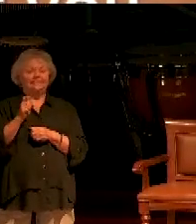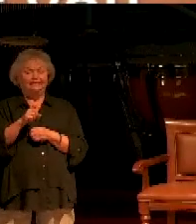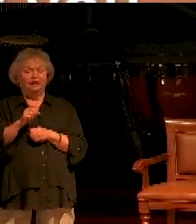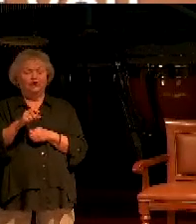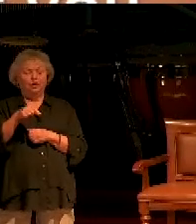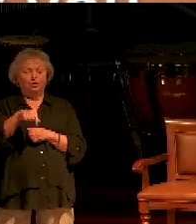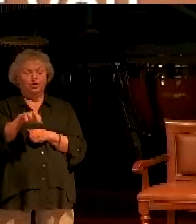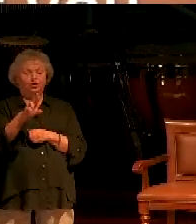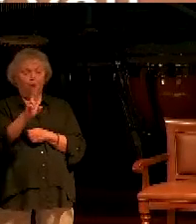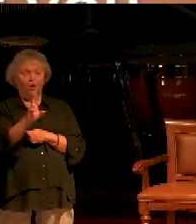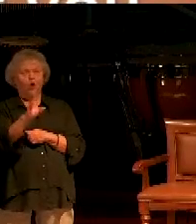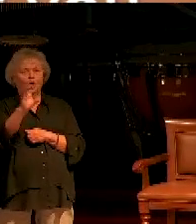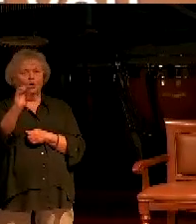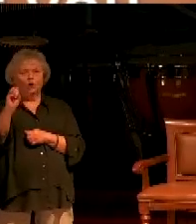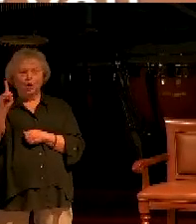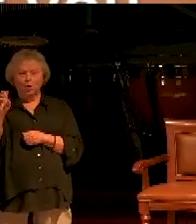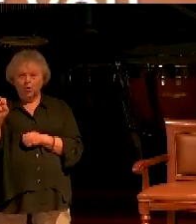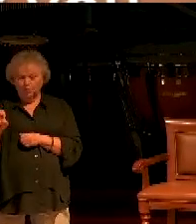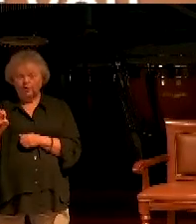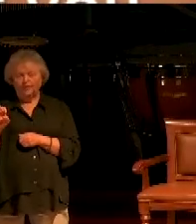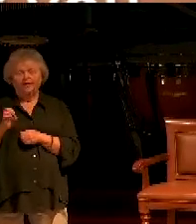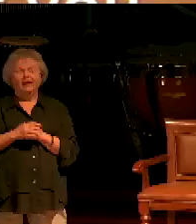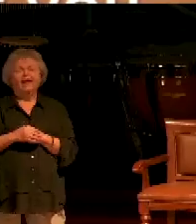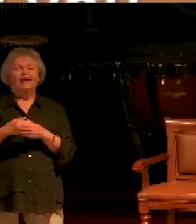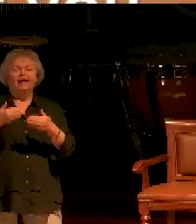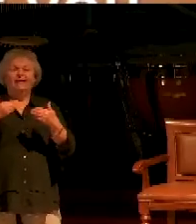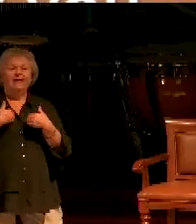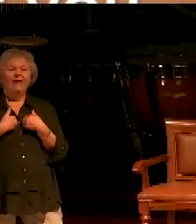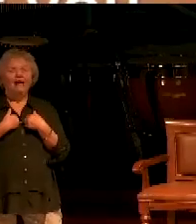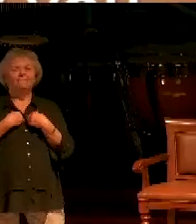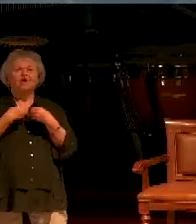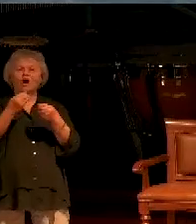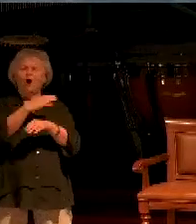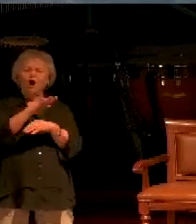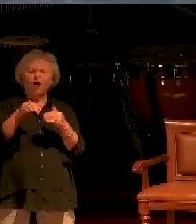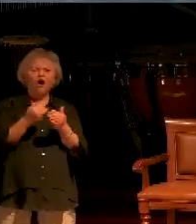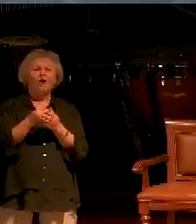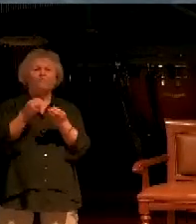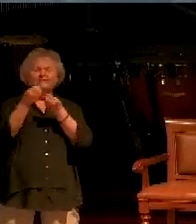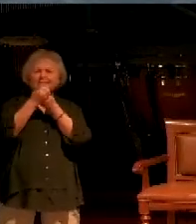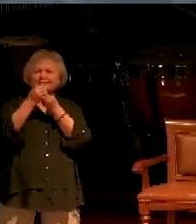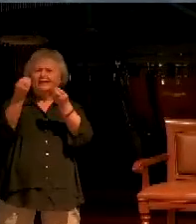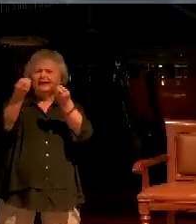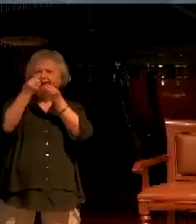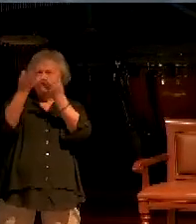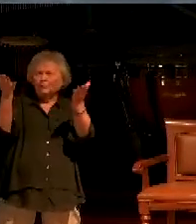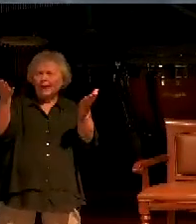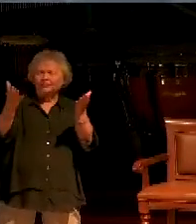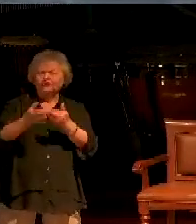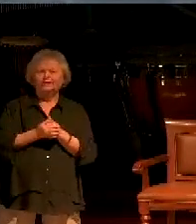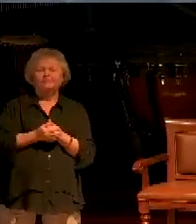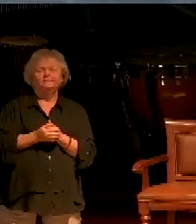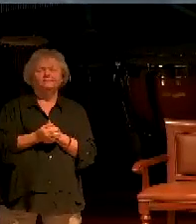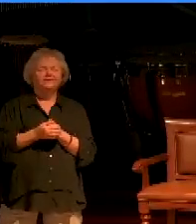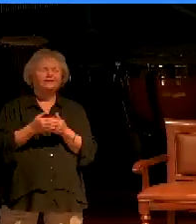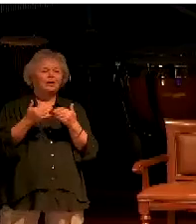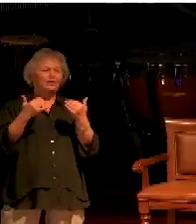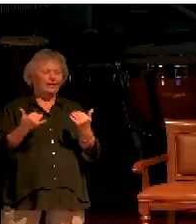screen or in the seat back in front of you to have the information at your fingertips. And now, let's turn to